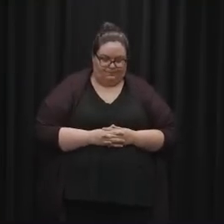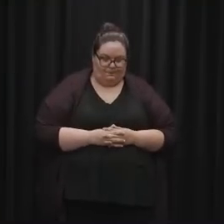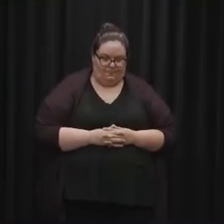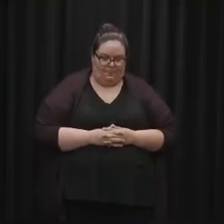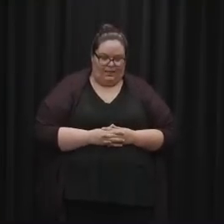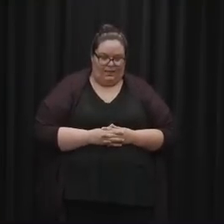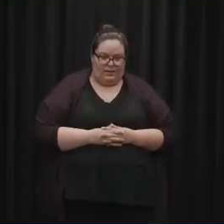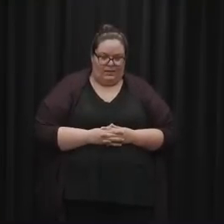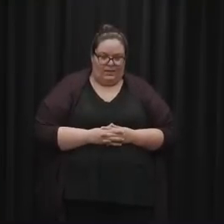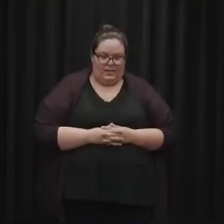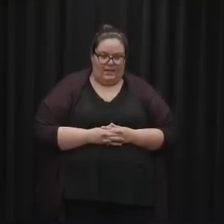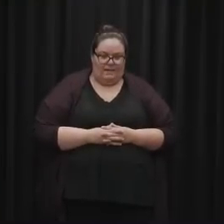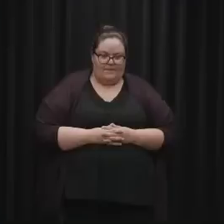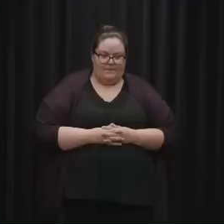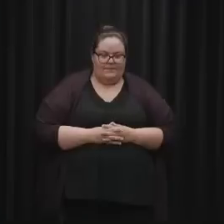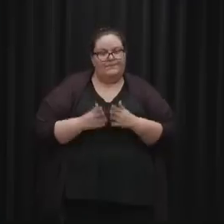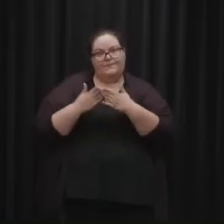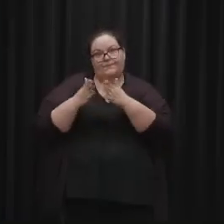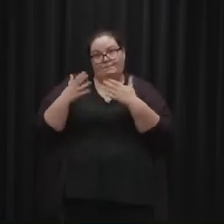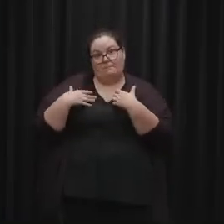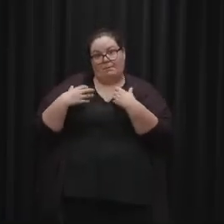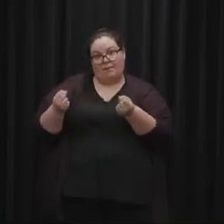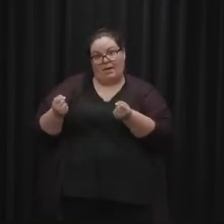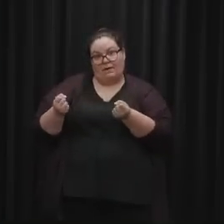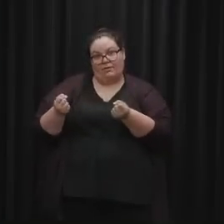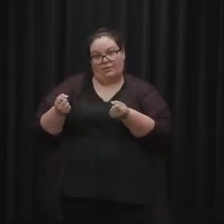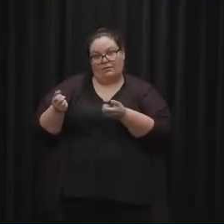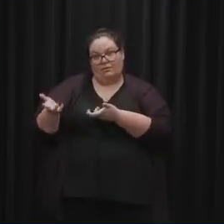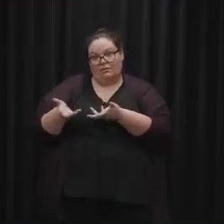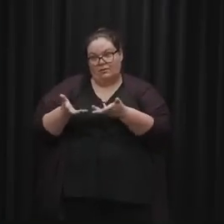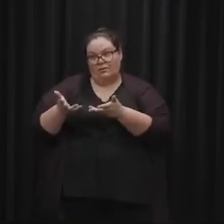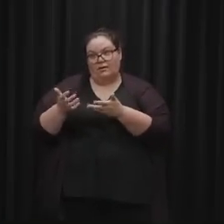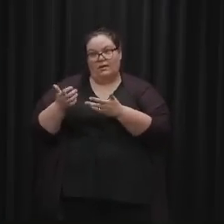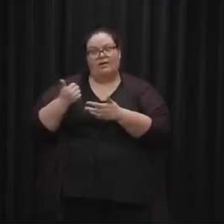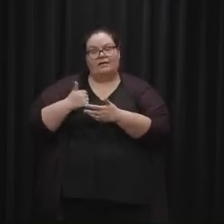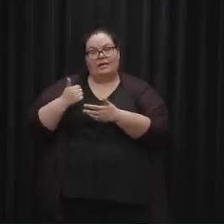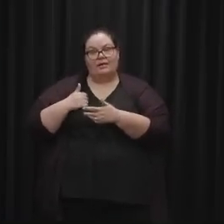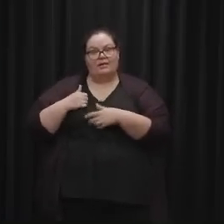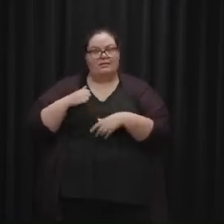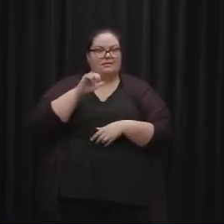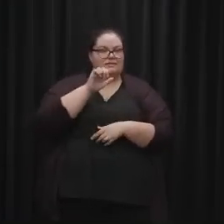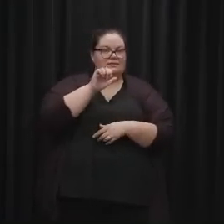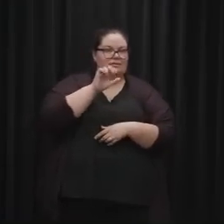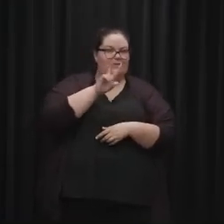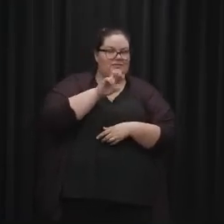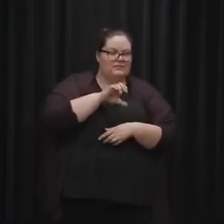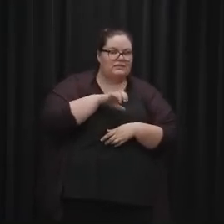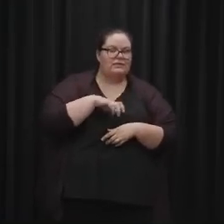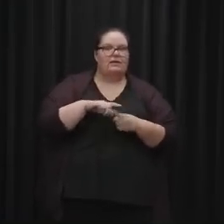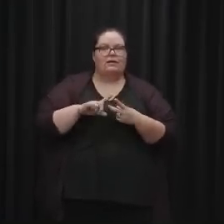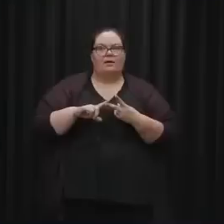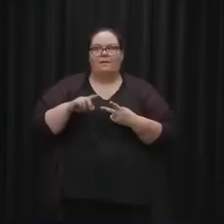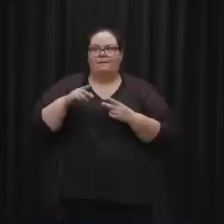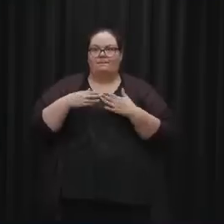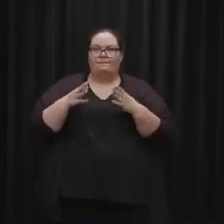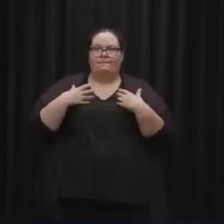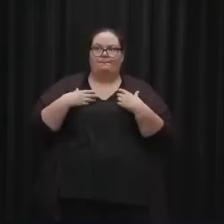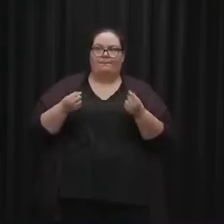So Public Health has been working with our counterparts at Public Health Agency of Canada and CDC, and also the public health